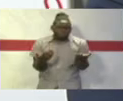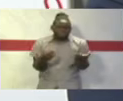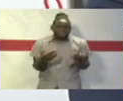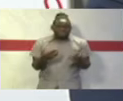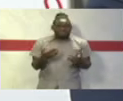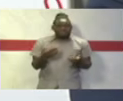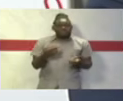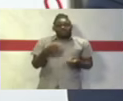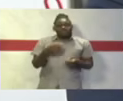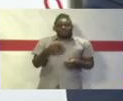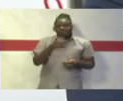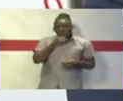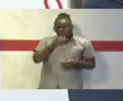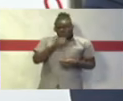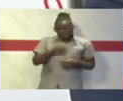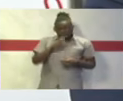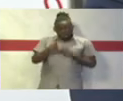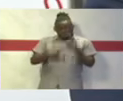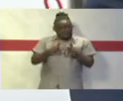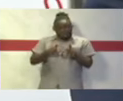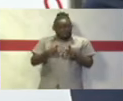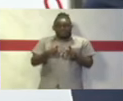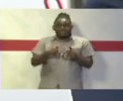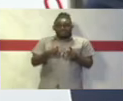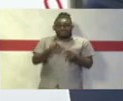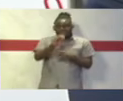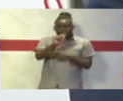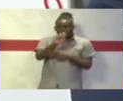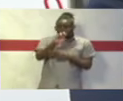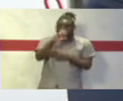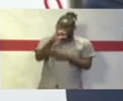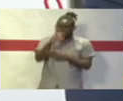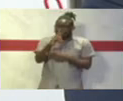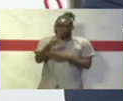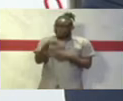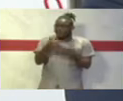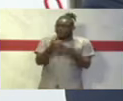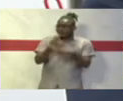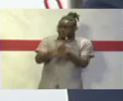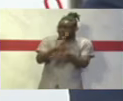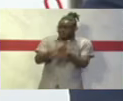model, and we're utilizing it. The elective surgeries,